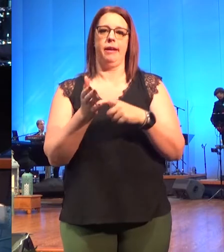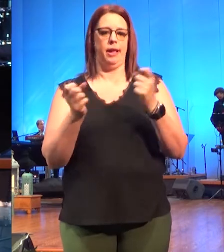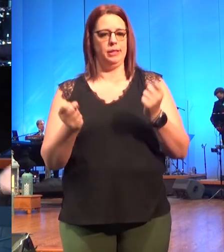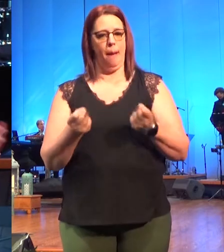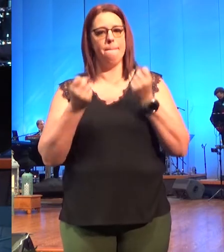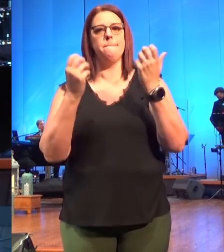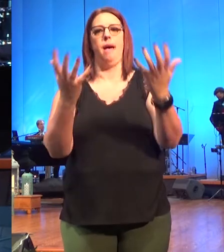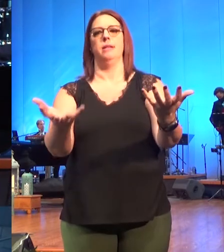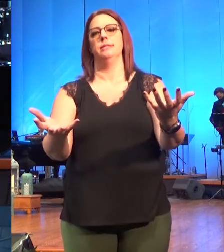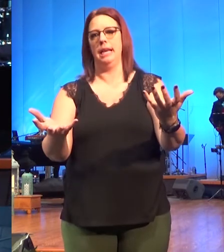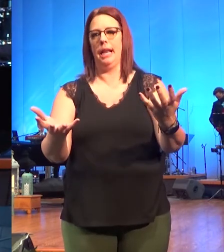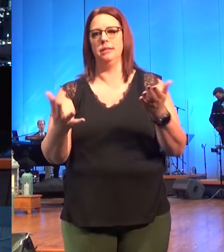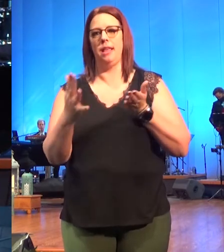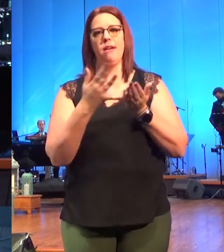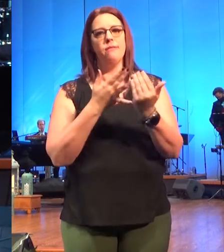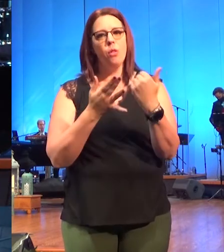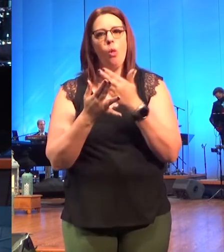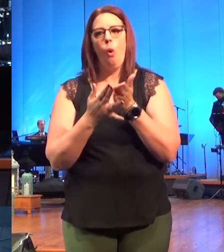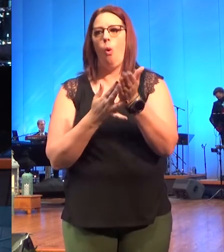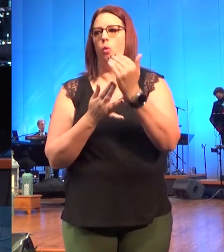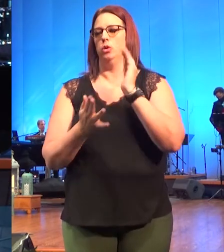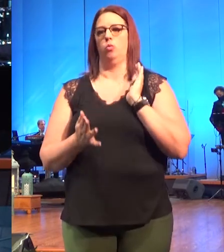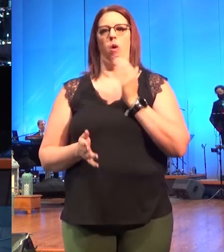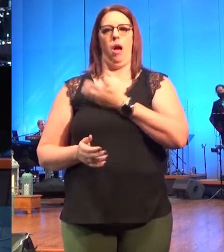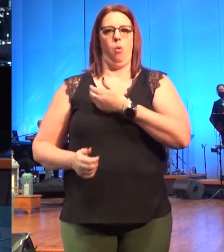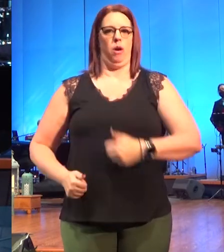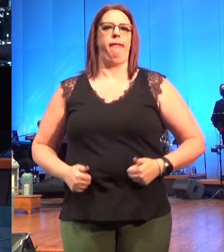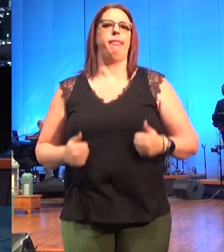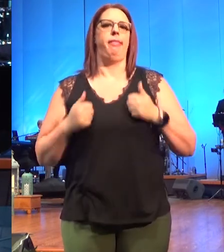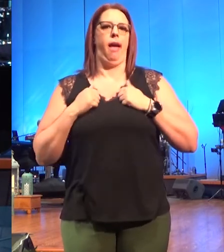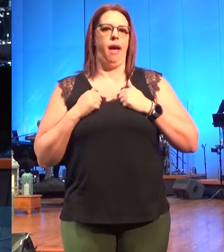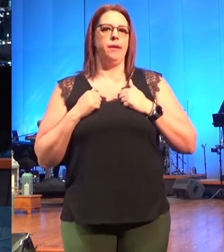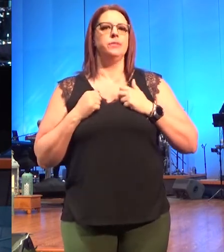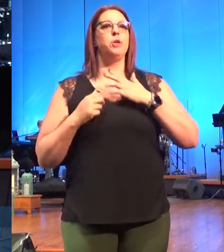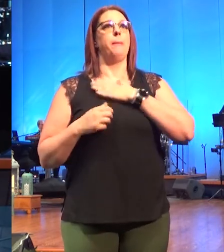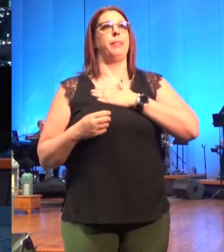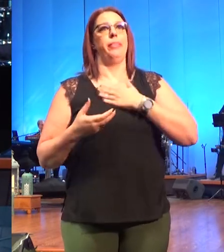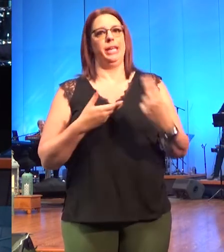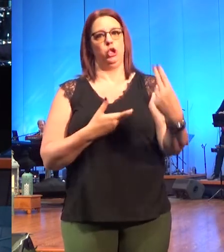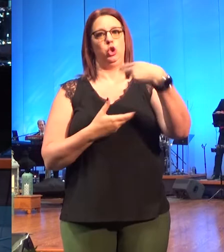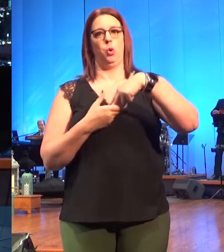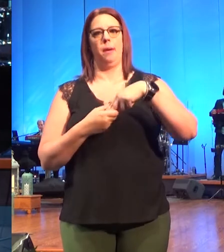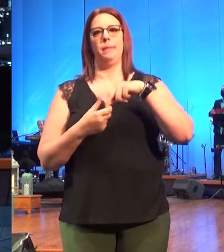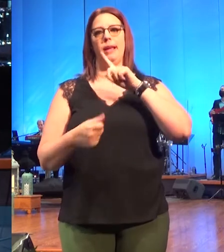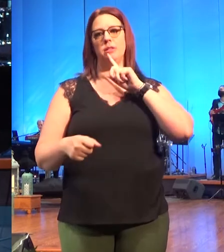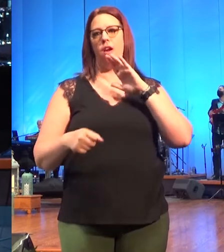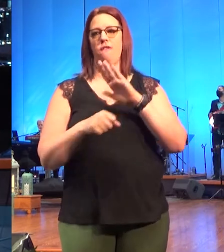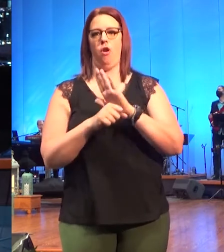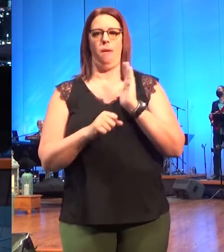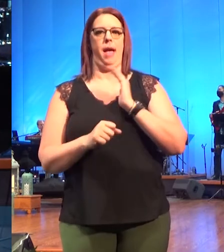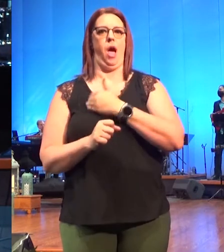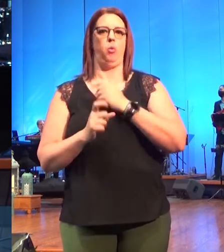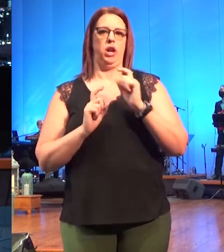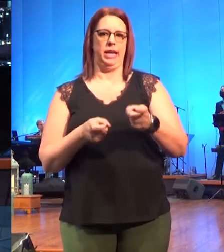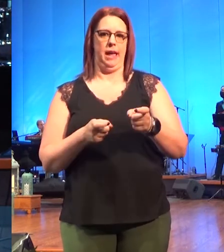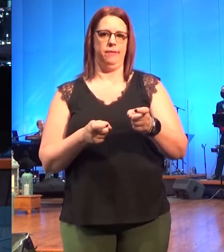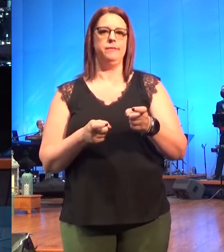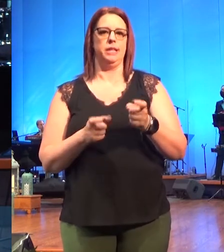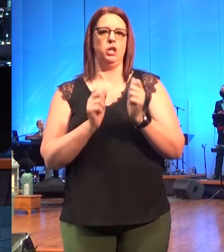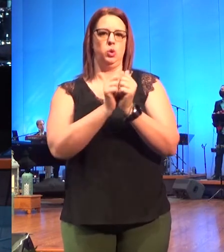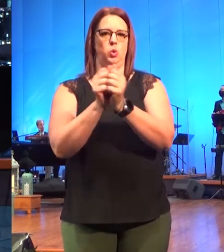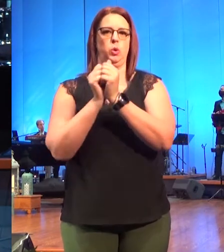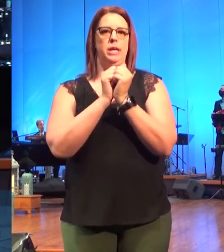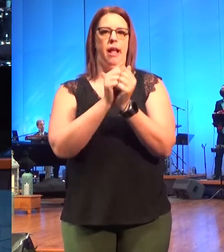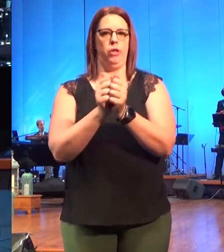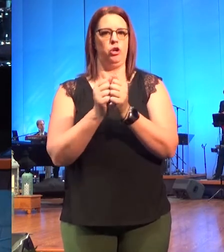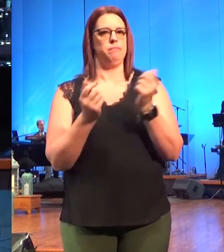Church, but that flows through each of our lives as we give. So please join me as we affirm our gift, our giving together. Let's say